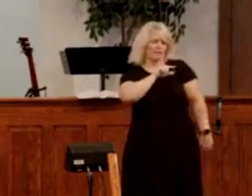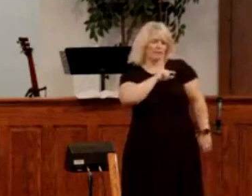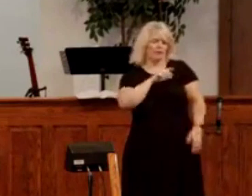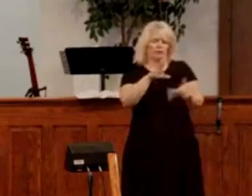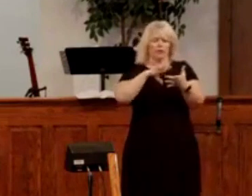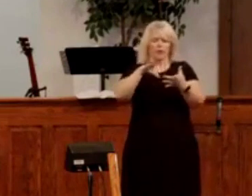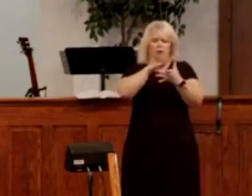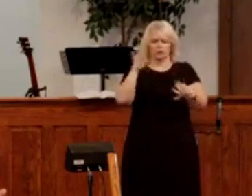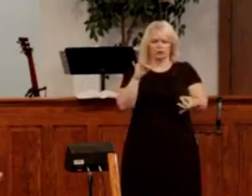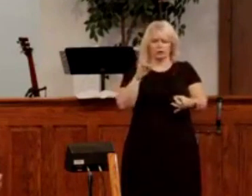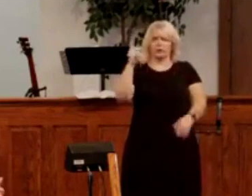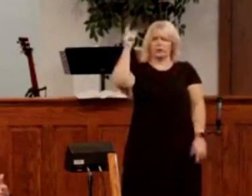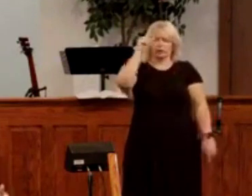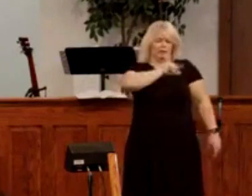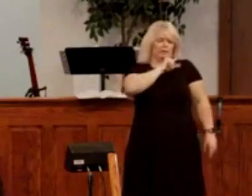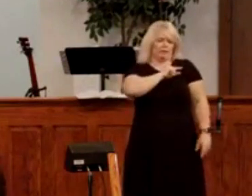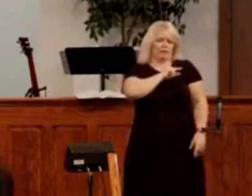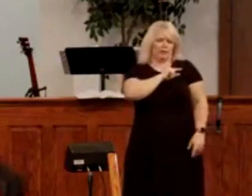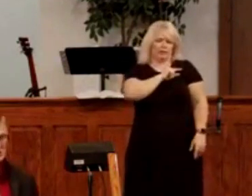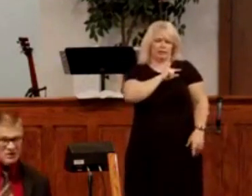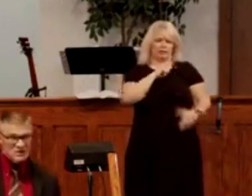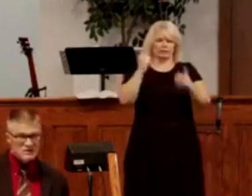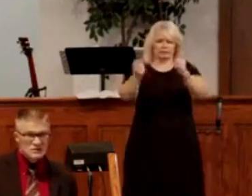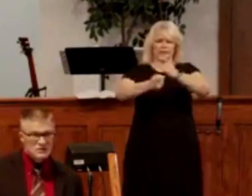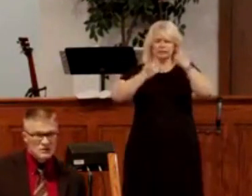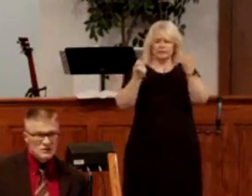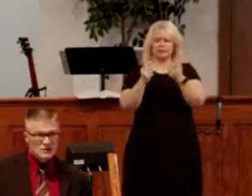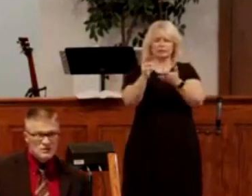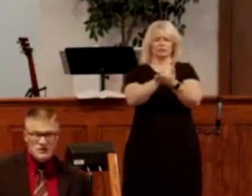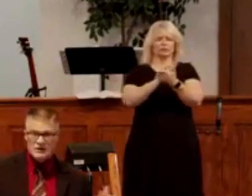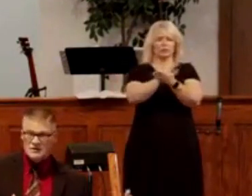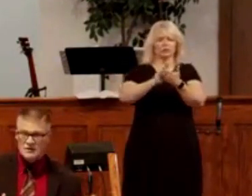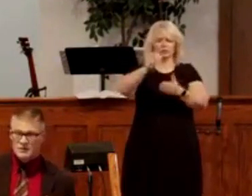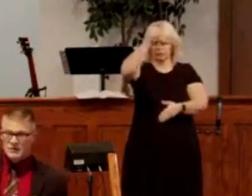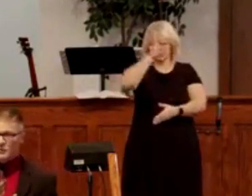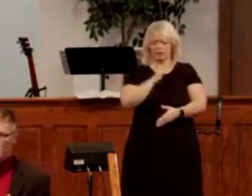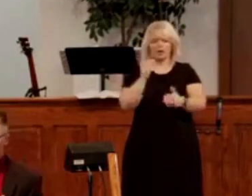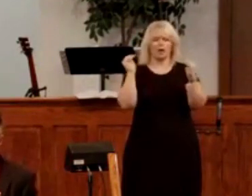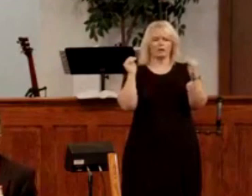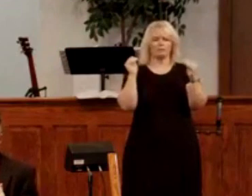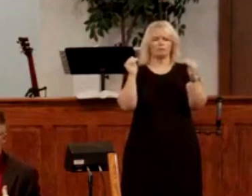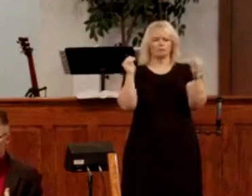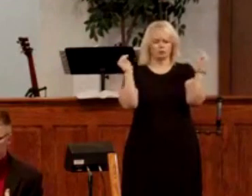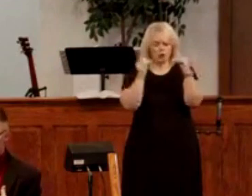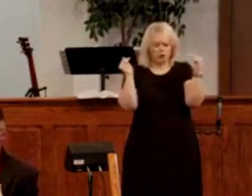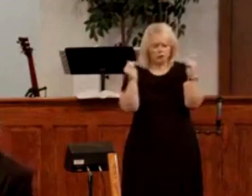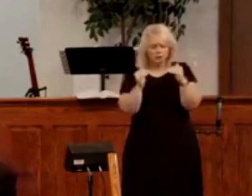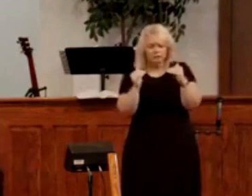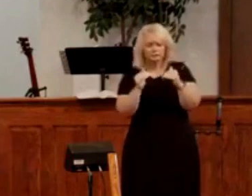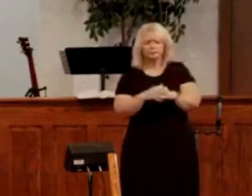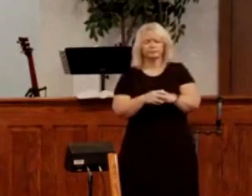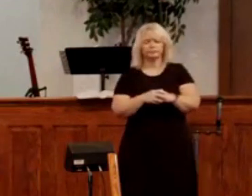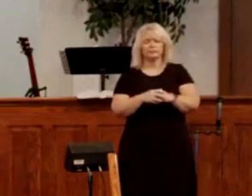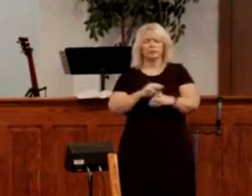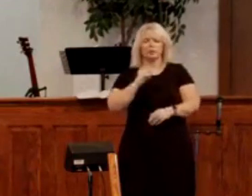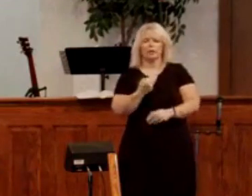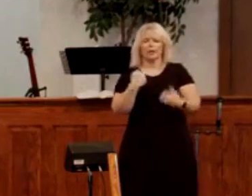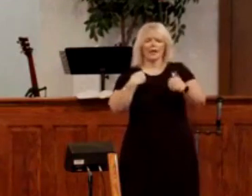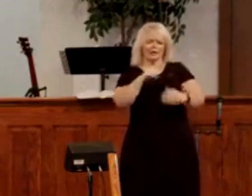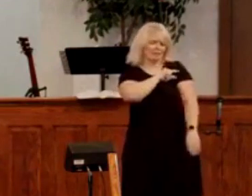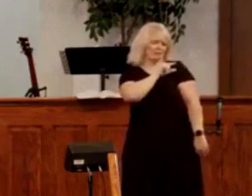Spirit because he convicts the world of sin, of righteousness, of God's judgment. So even as an unbeliever, we had that conviction, but we didn't